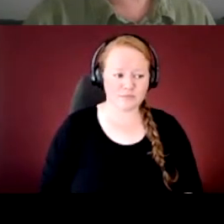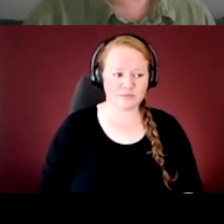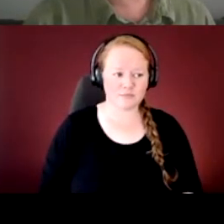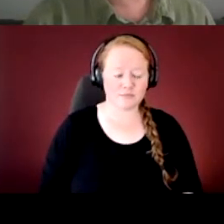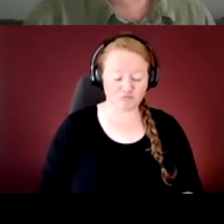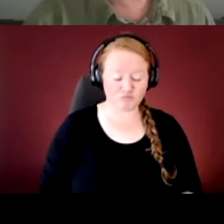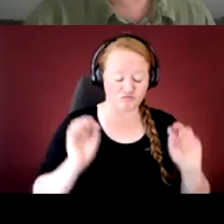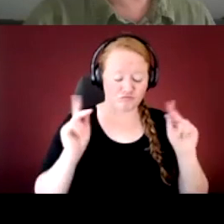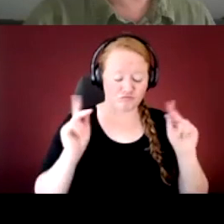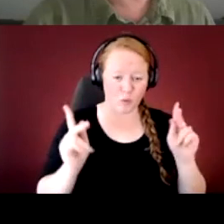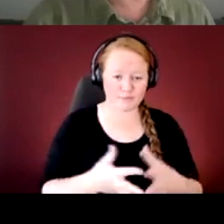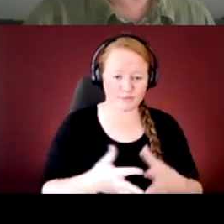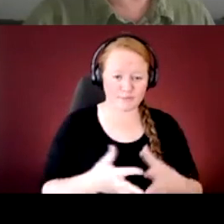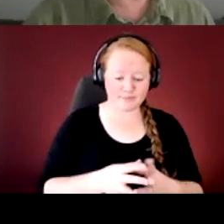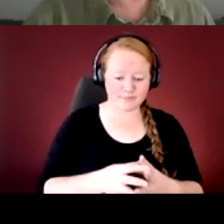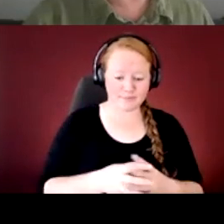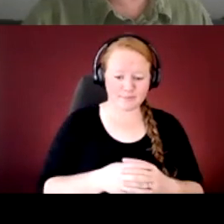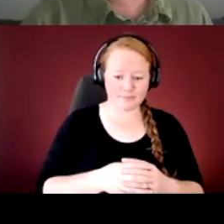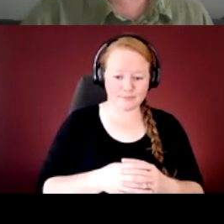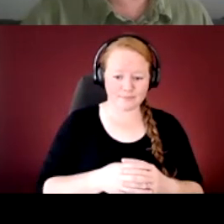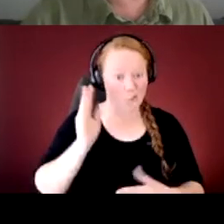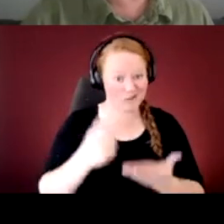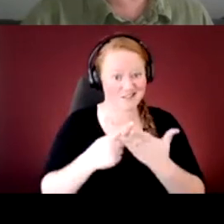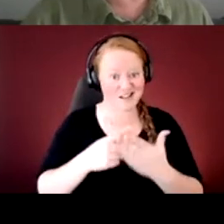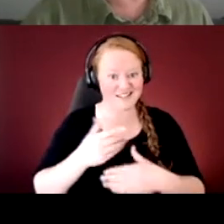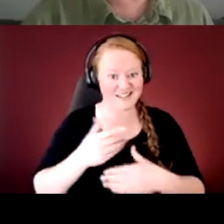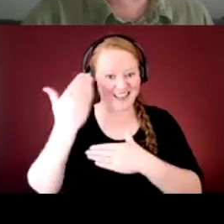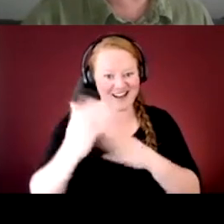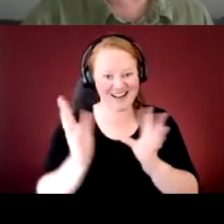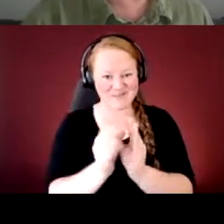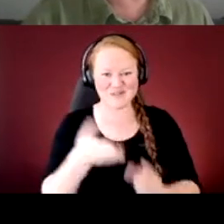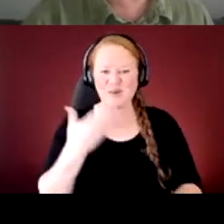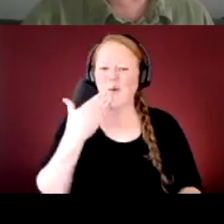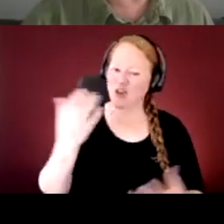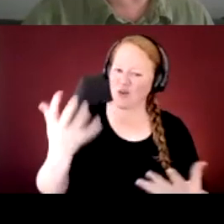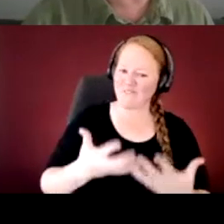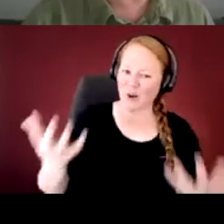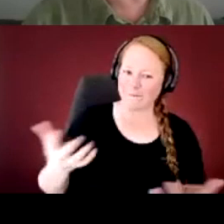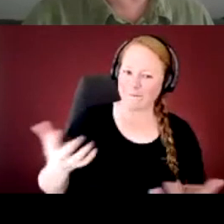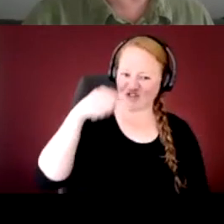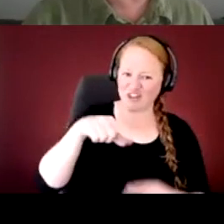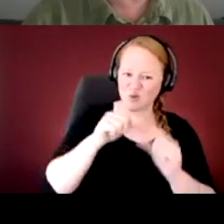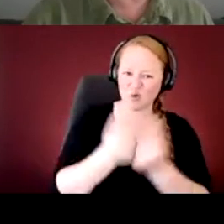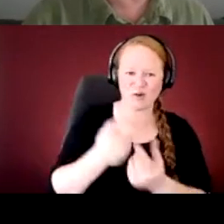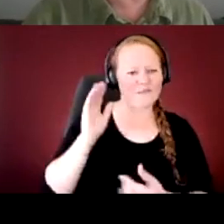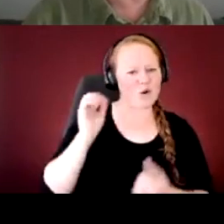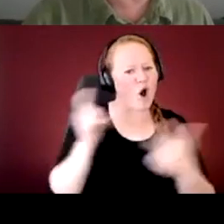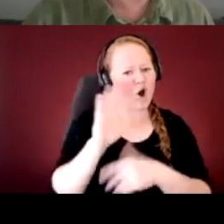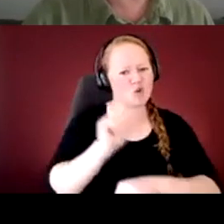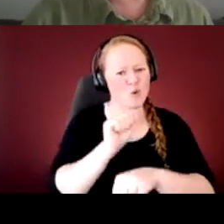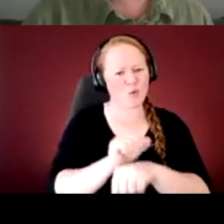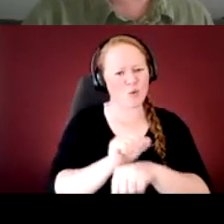Okay, so we will talk more about that at our next meeting. So thank you very much for this group for all of the work that you've been doing. It's definitely been